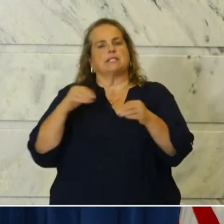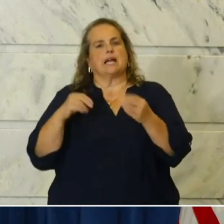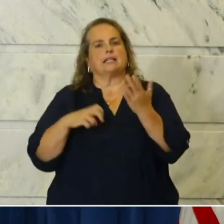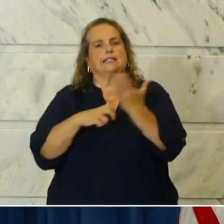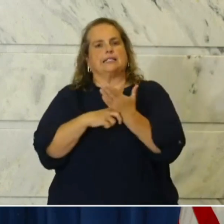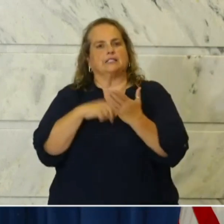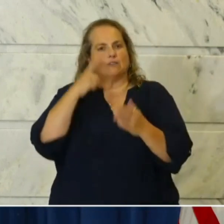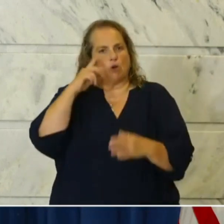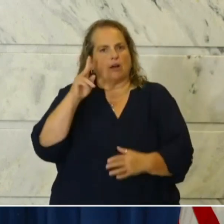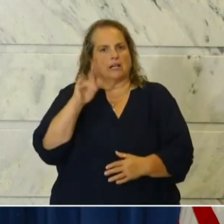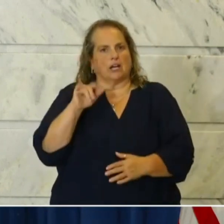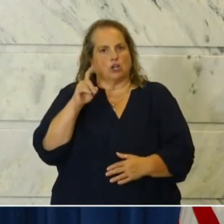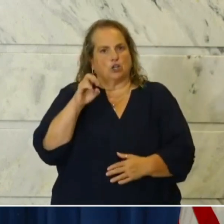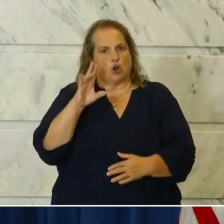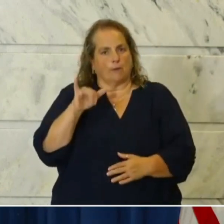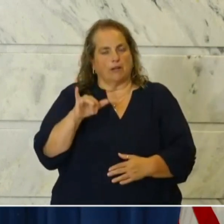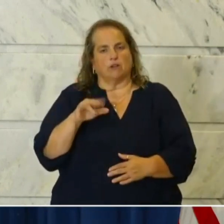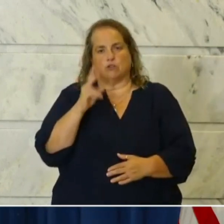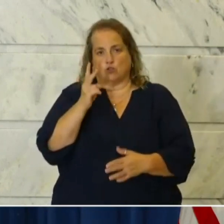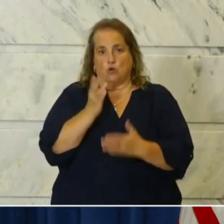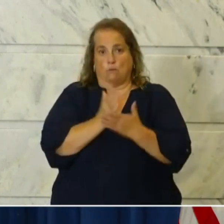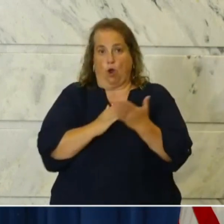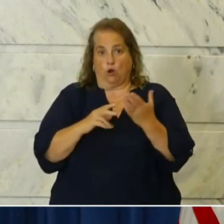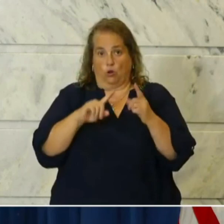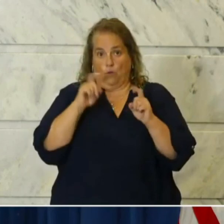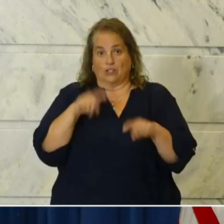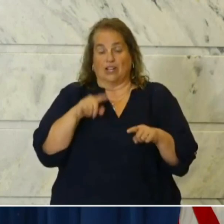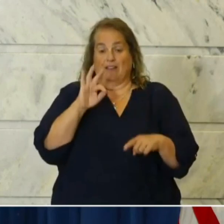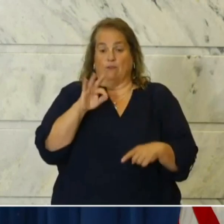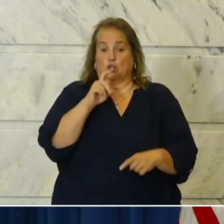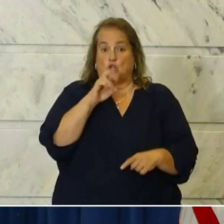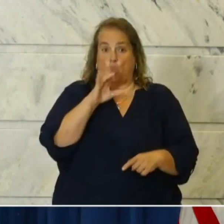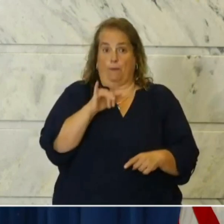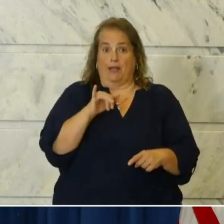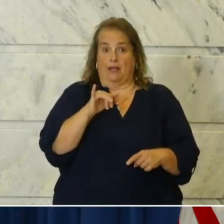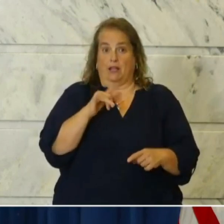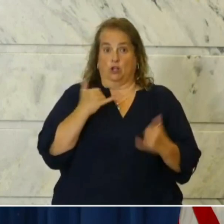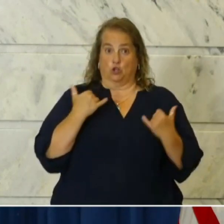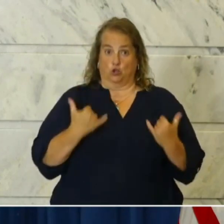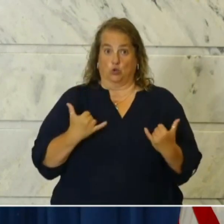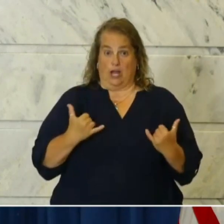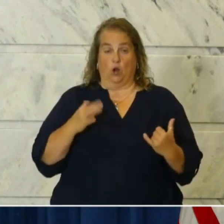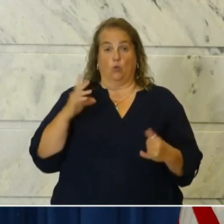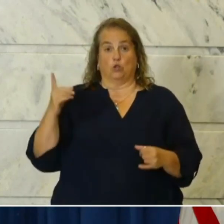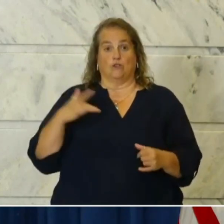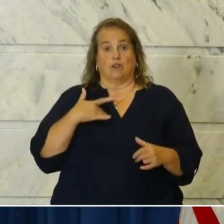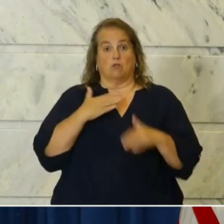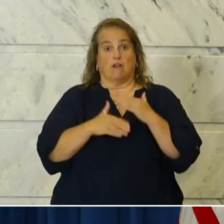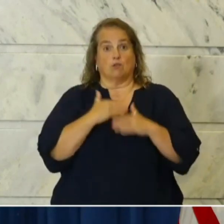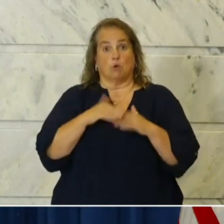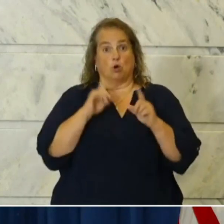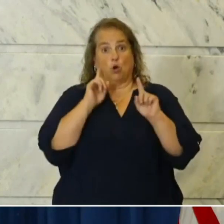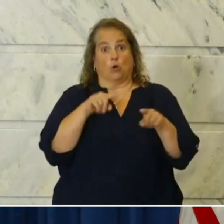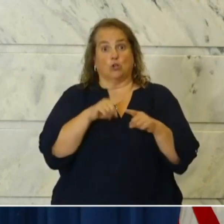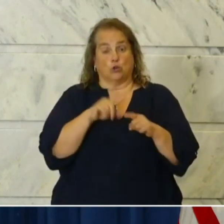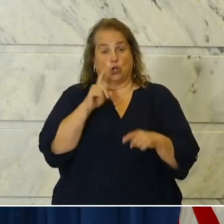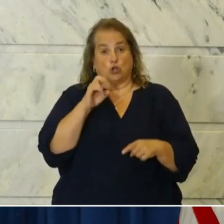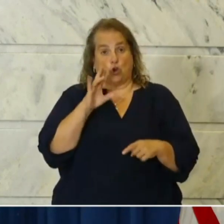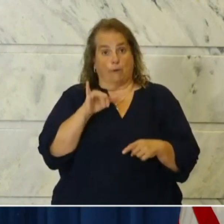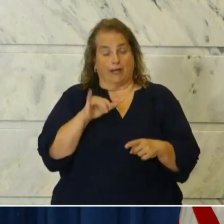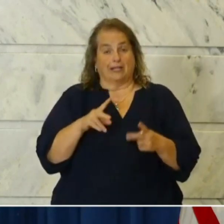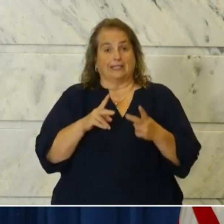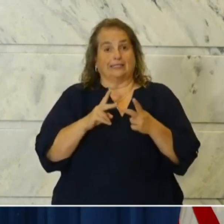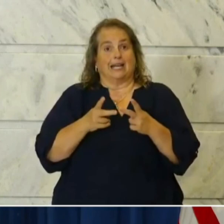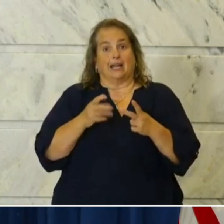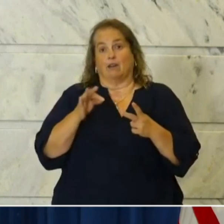One is, if the Derby was sold today, would you feel comfortable you going to the Derby? And second of all, we don't see a change in